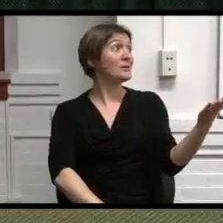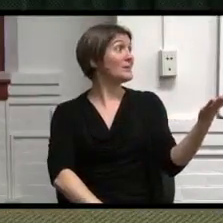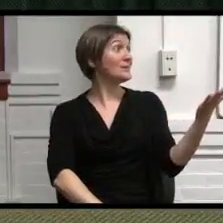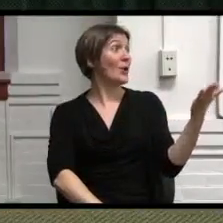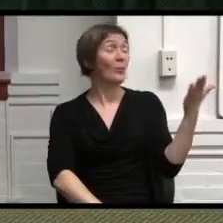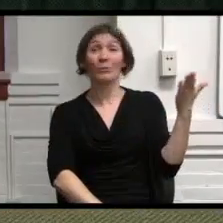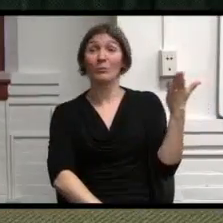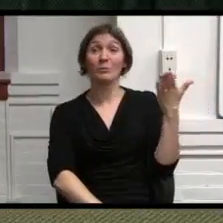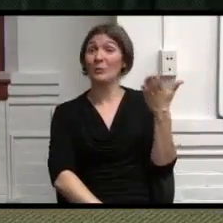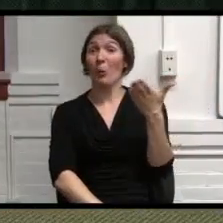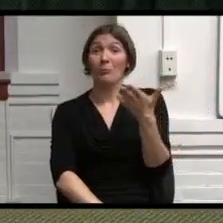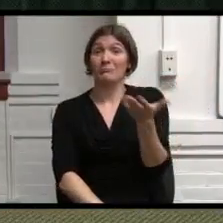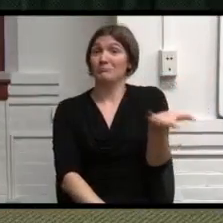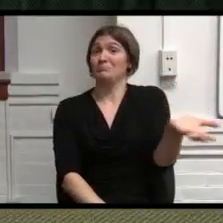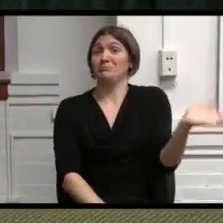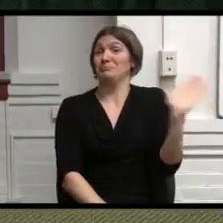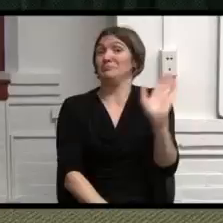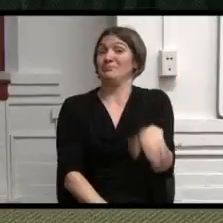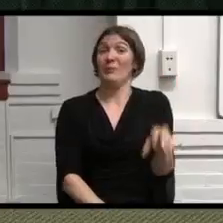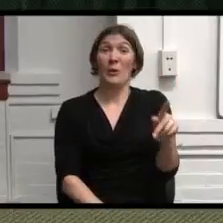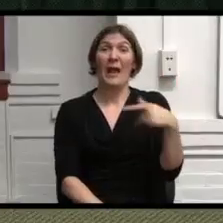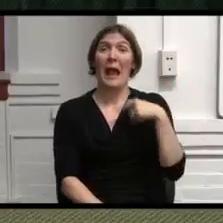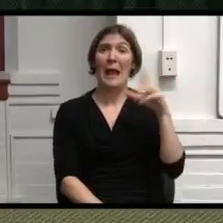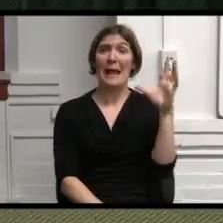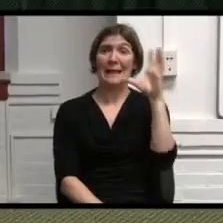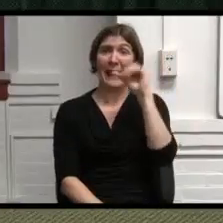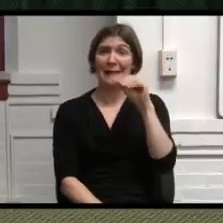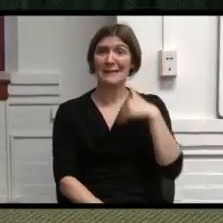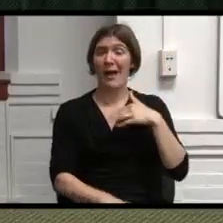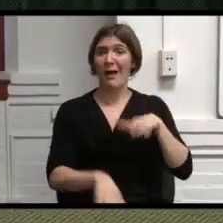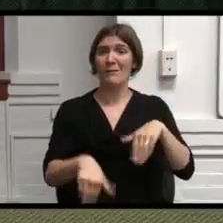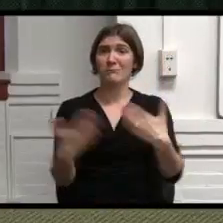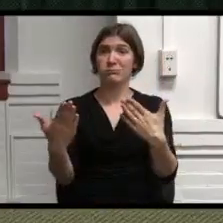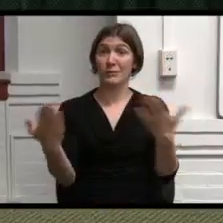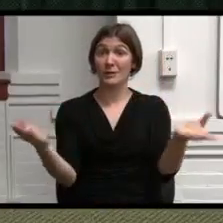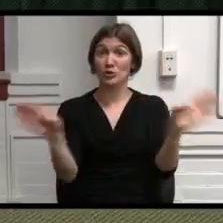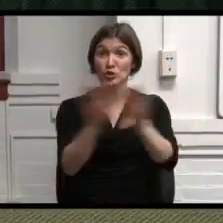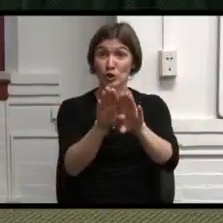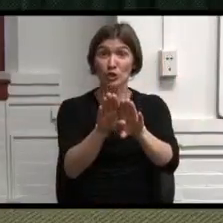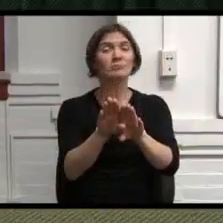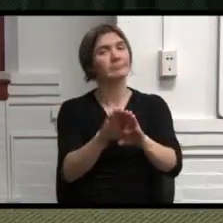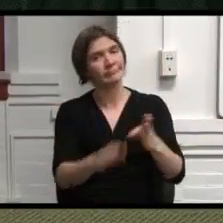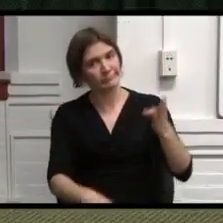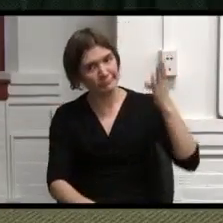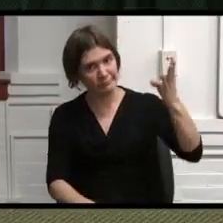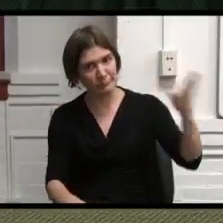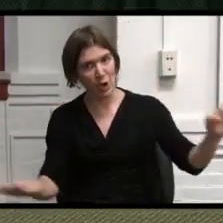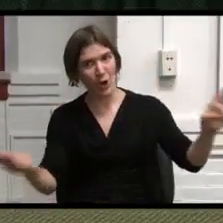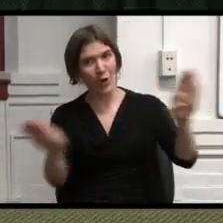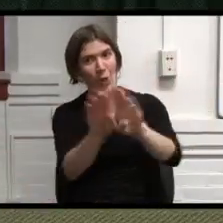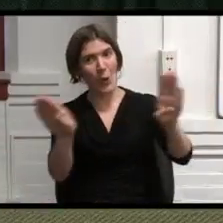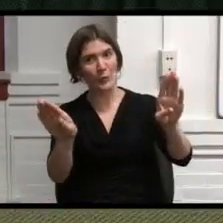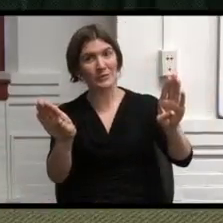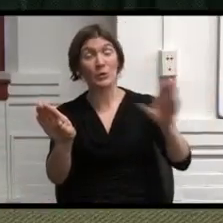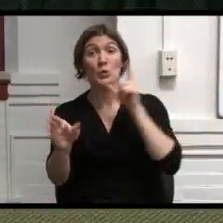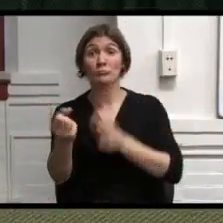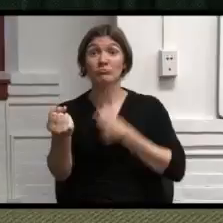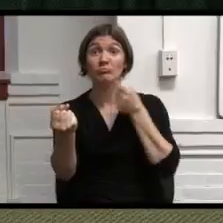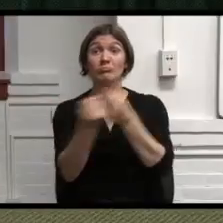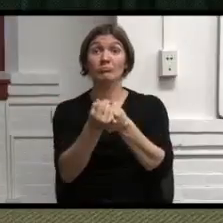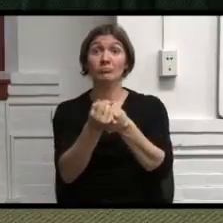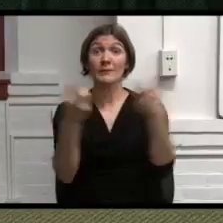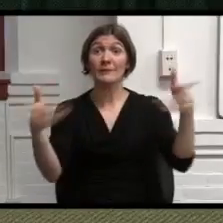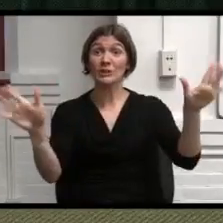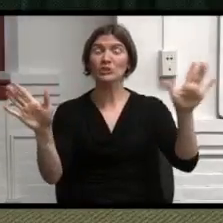Sign it No. off. I guess I'll entertain a motion to adjourn. So moved. All those in favor of